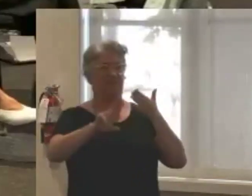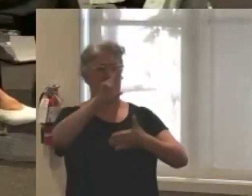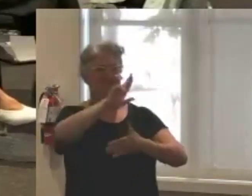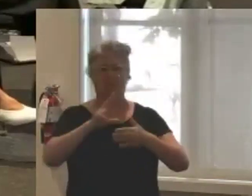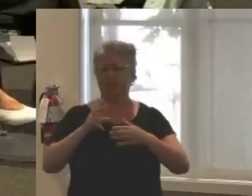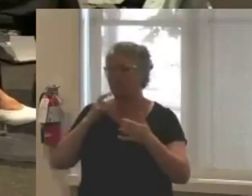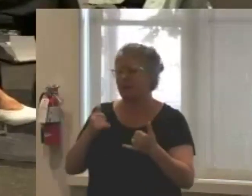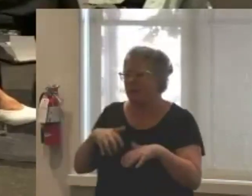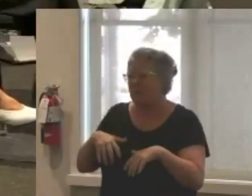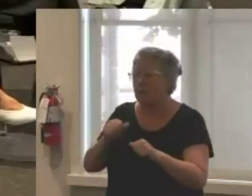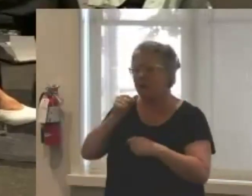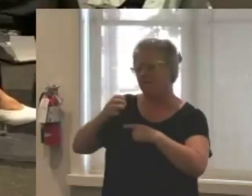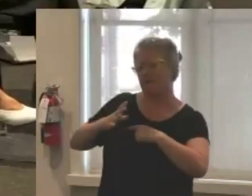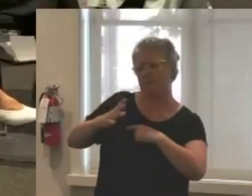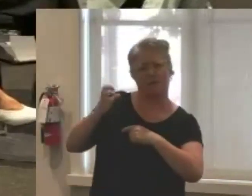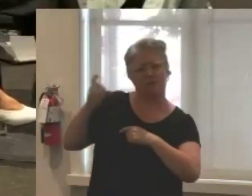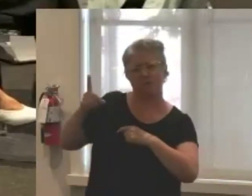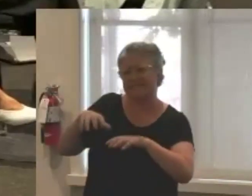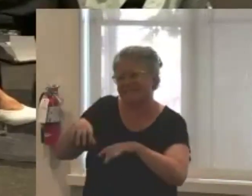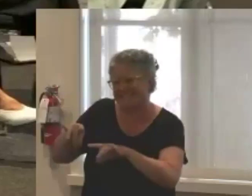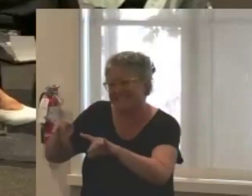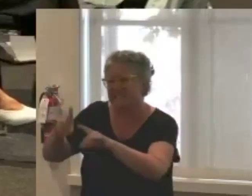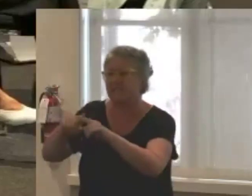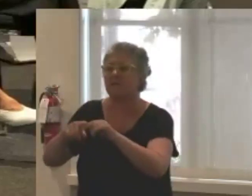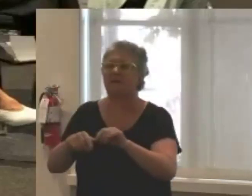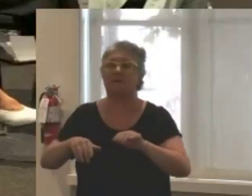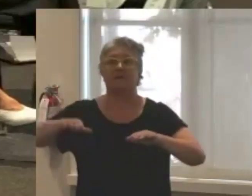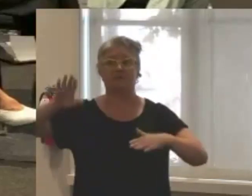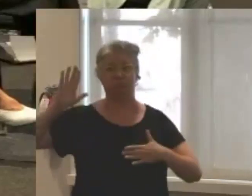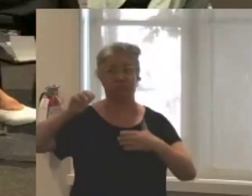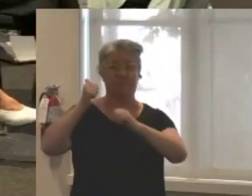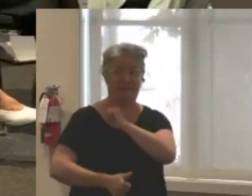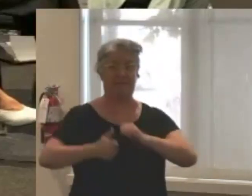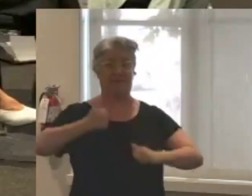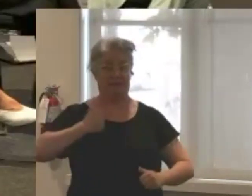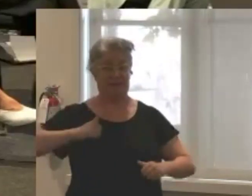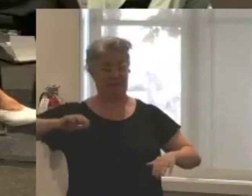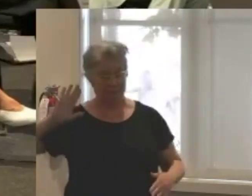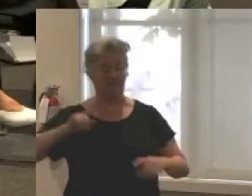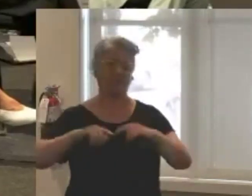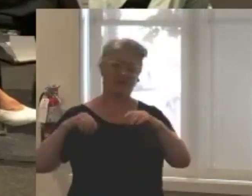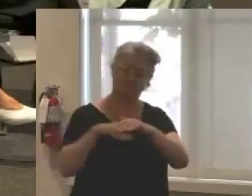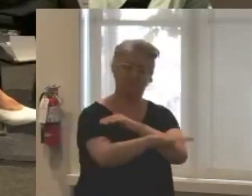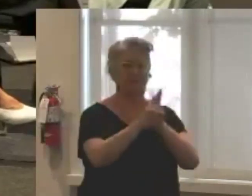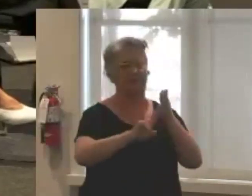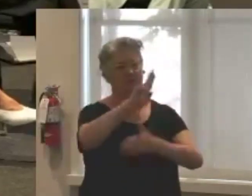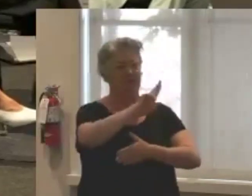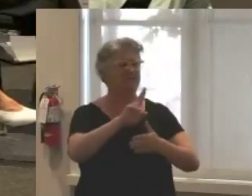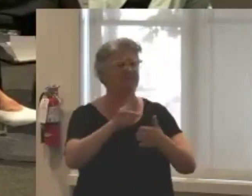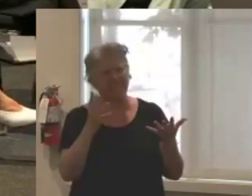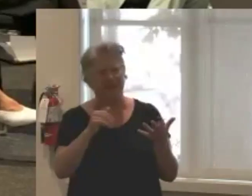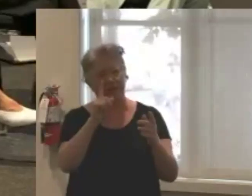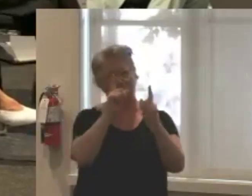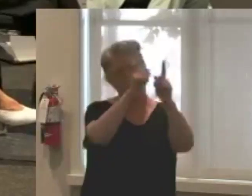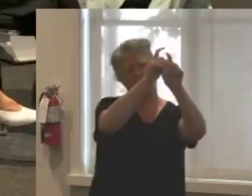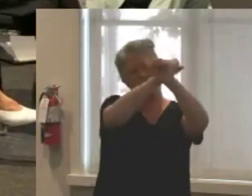can take this informal education program that then once you get your status, gets you into post-secondary. So we focus more on